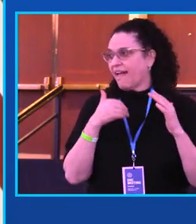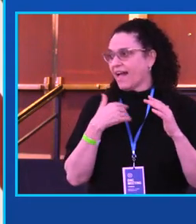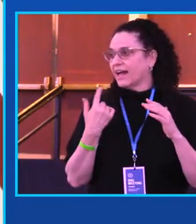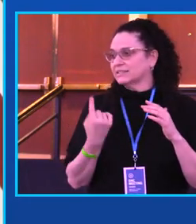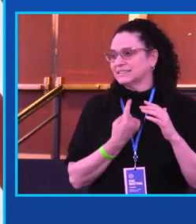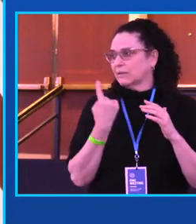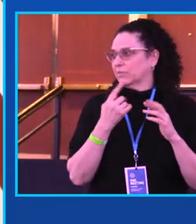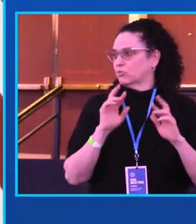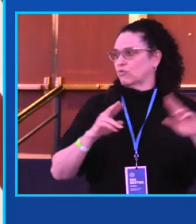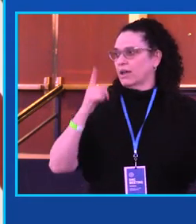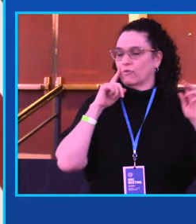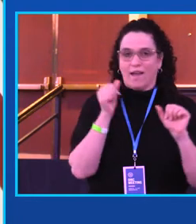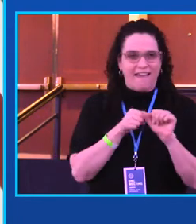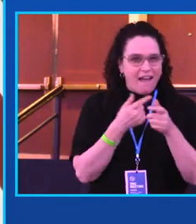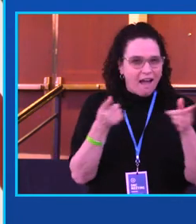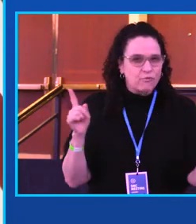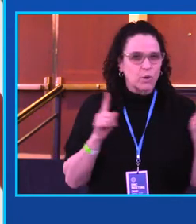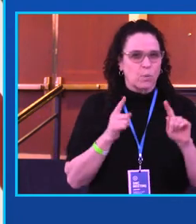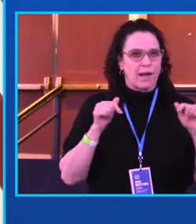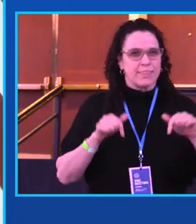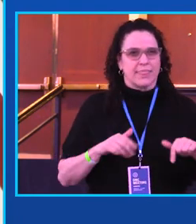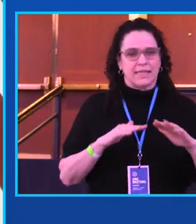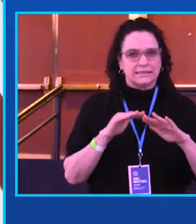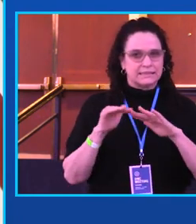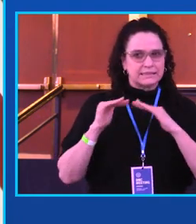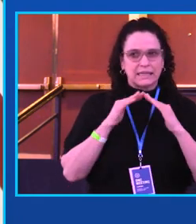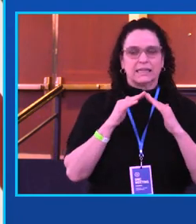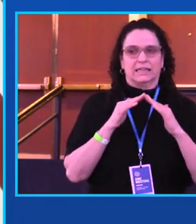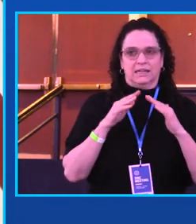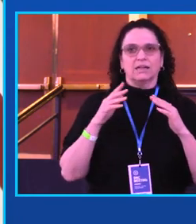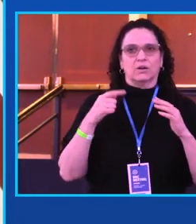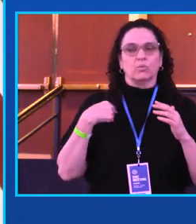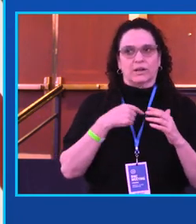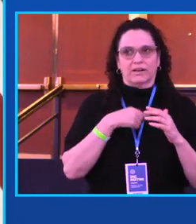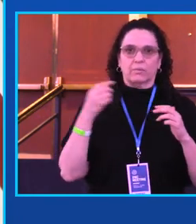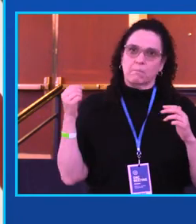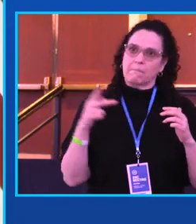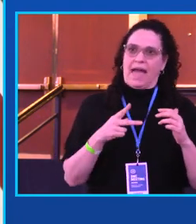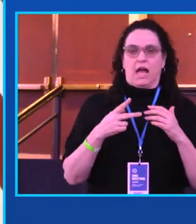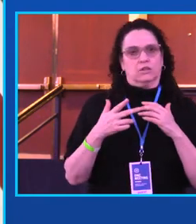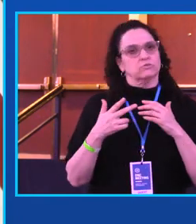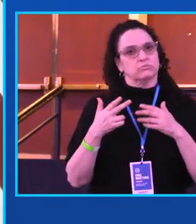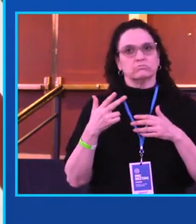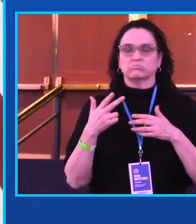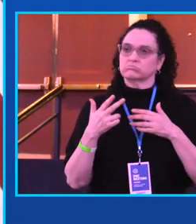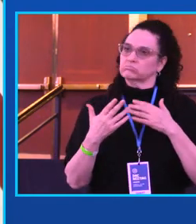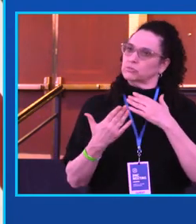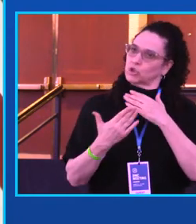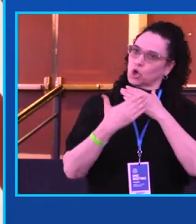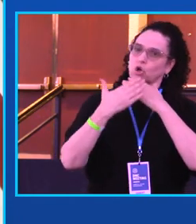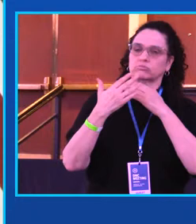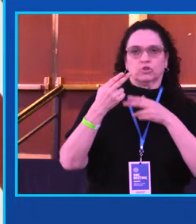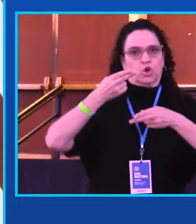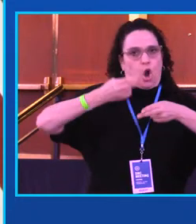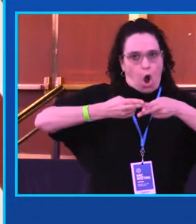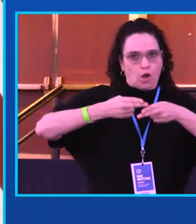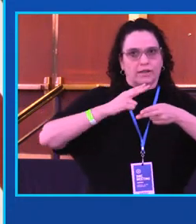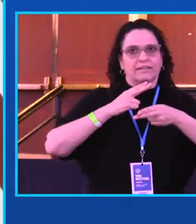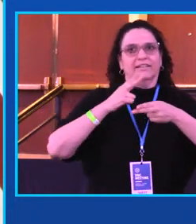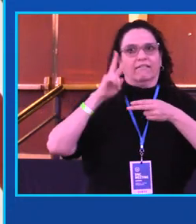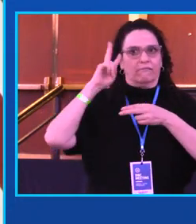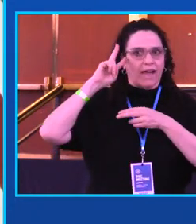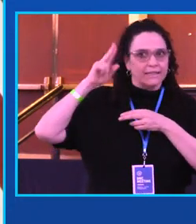everyone. It is where we are back to calling the president and the vice president our neighbors.